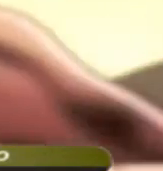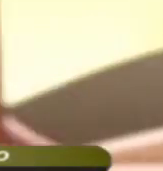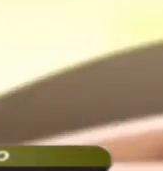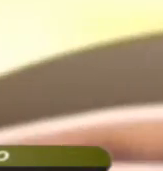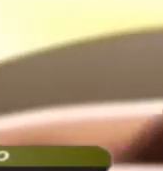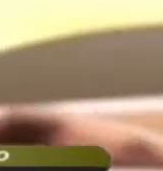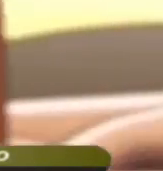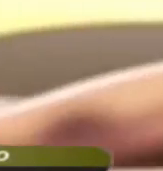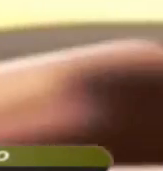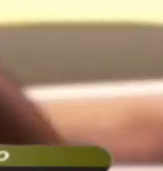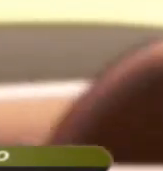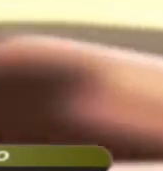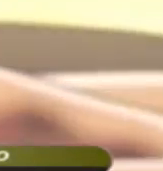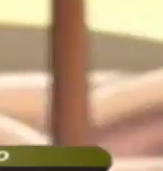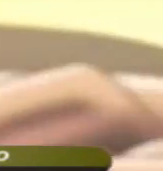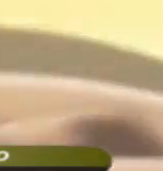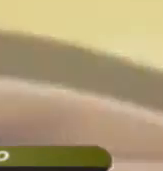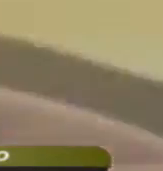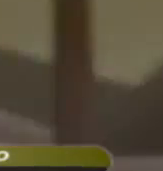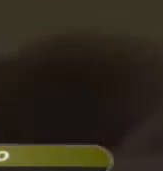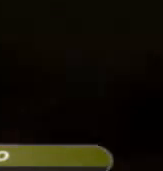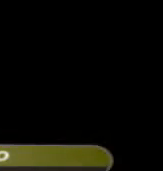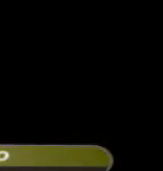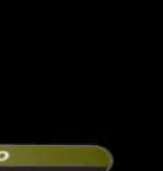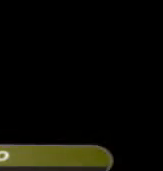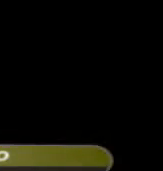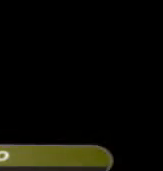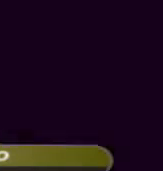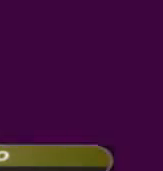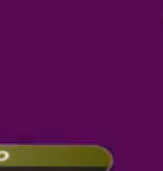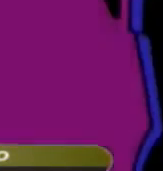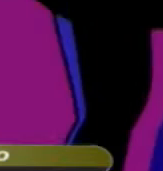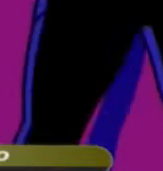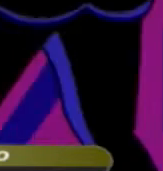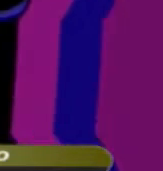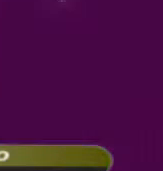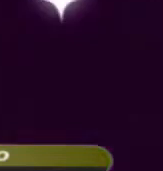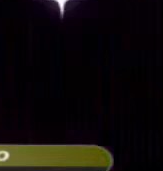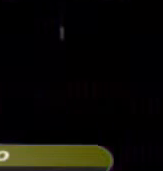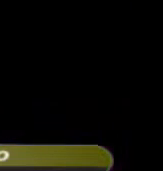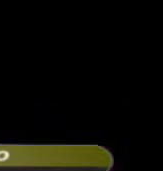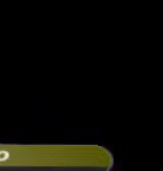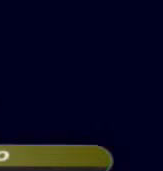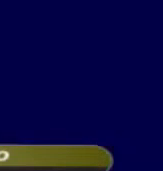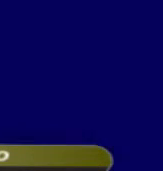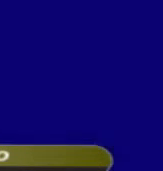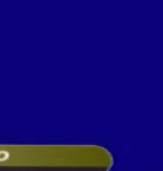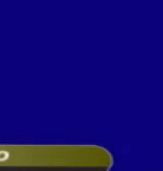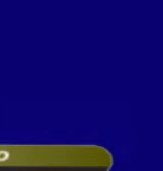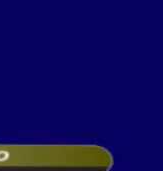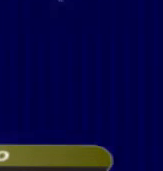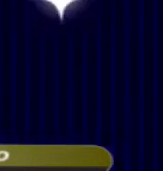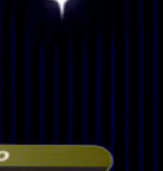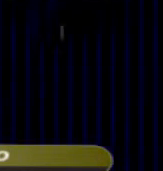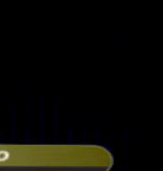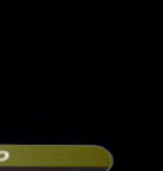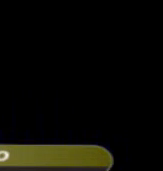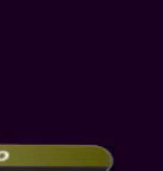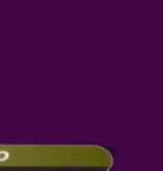Walking in the streets acting so sleazy. You hang around with Aisha, Fatuma.